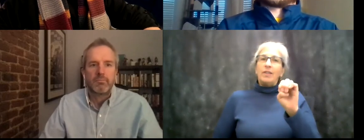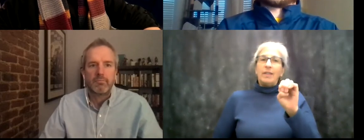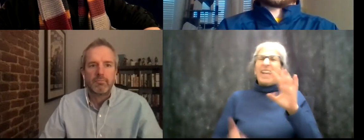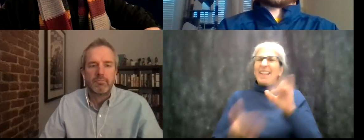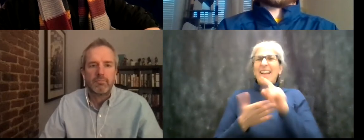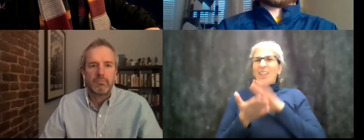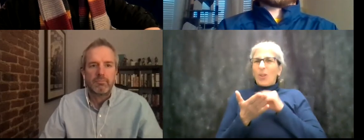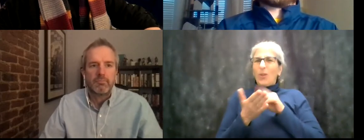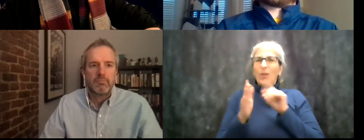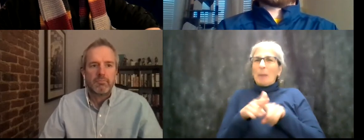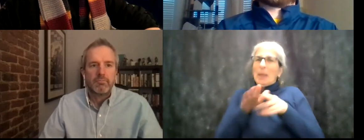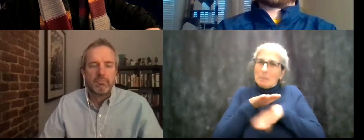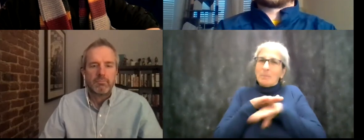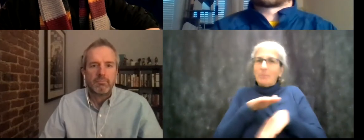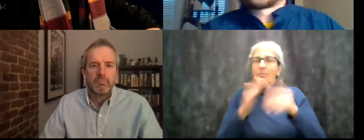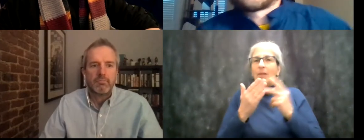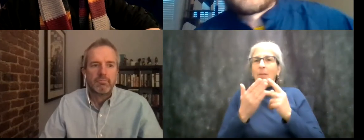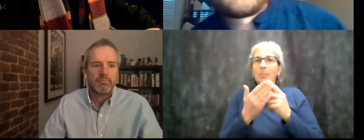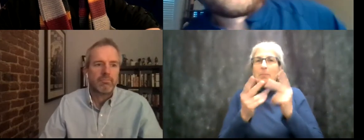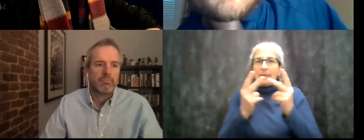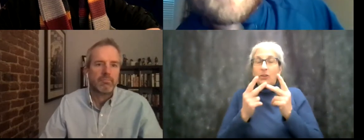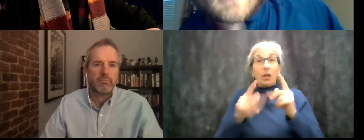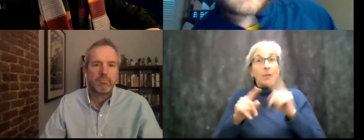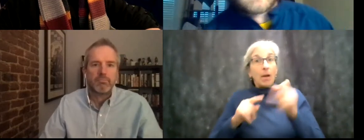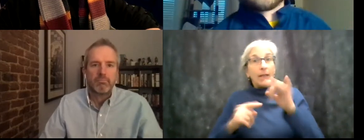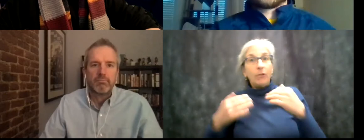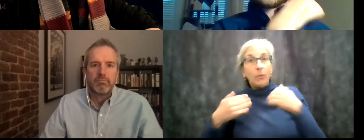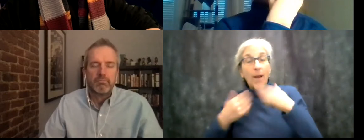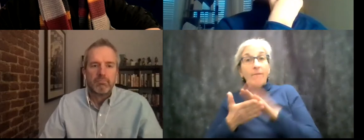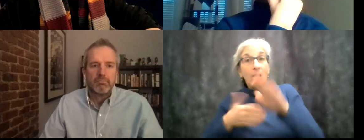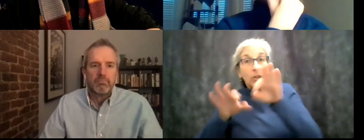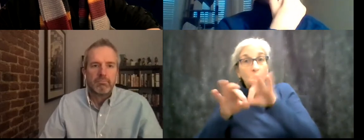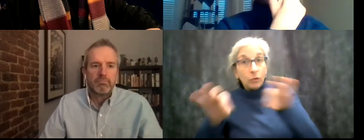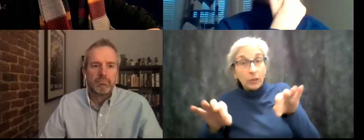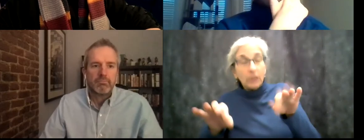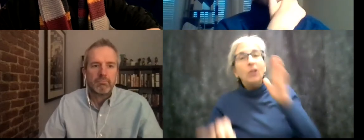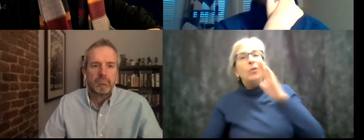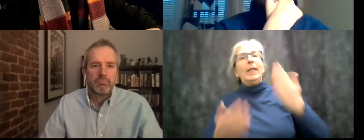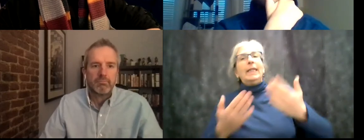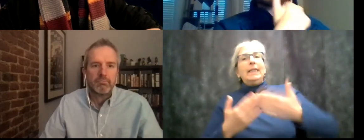know, if you go to college or a degree or one of these programs, you're going to be much more hireable.